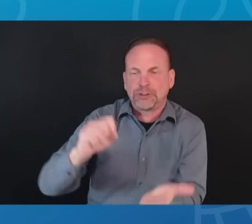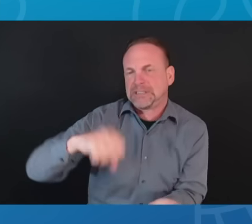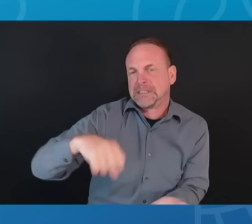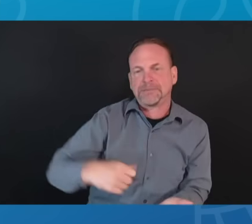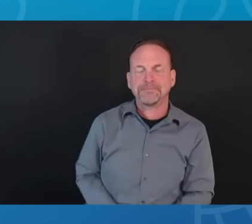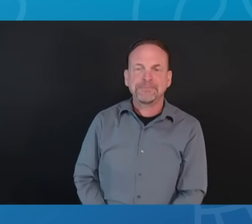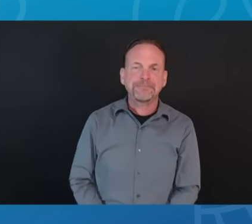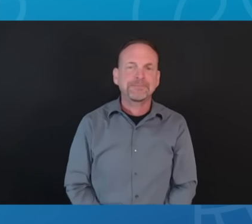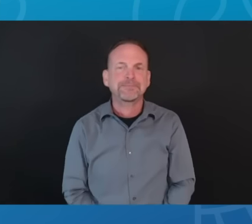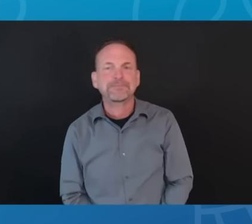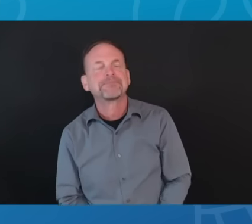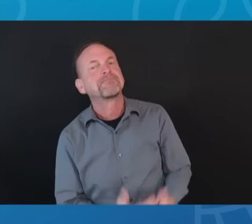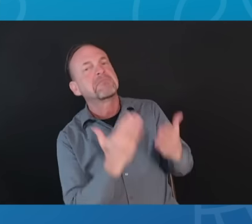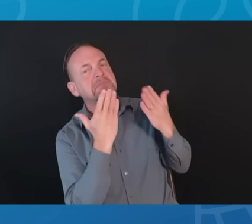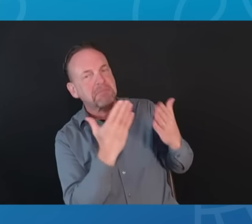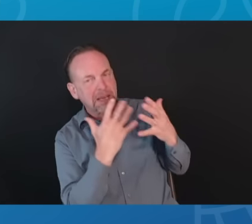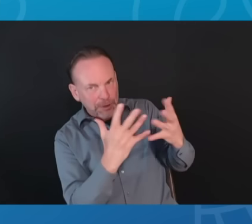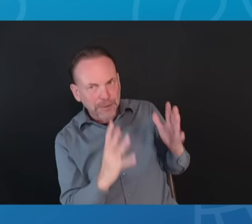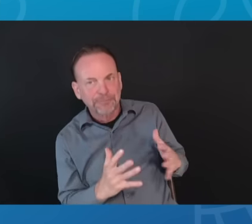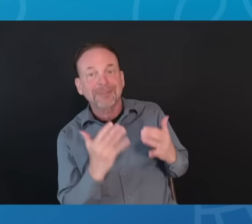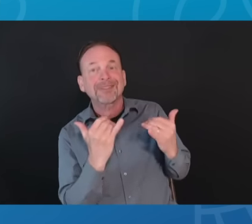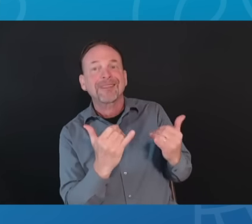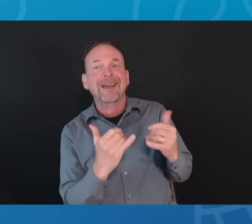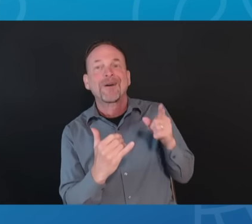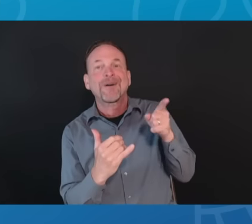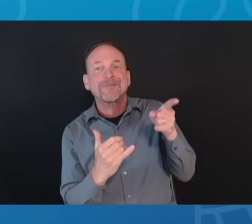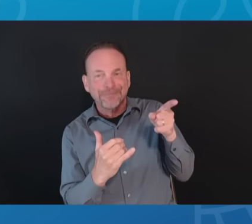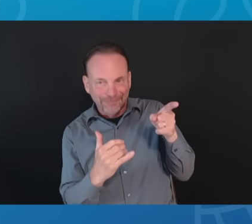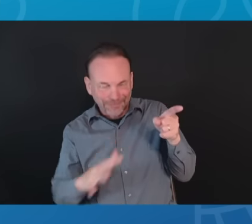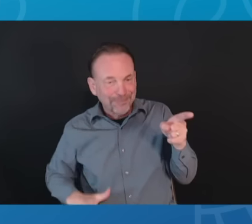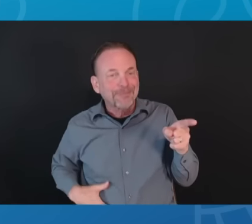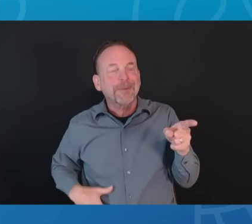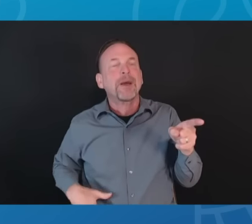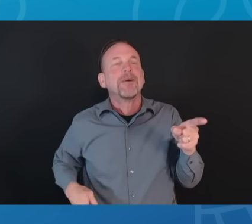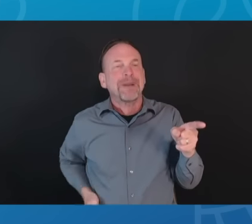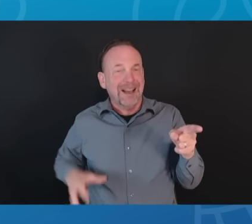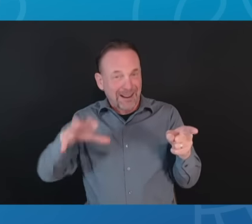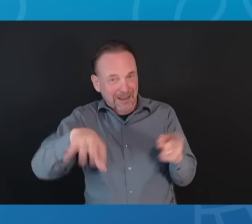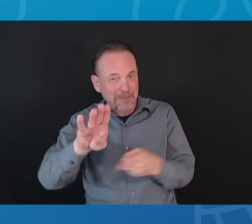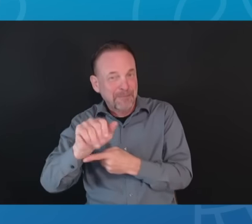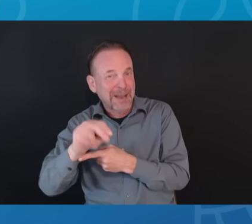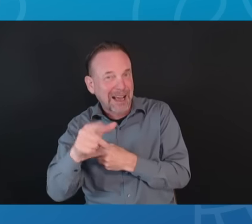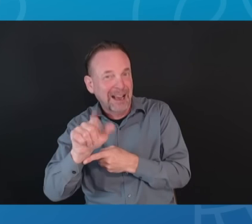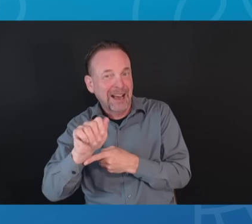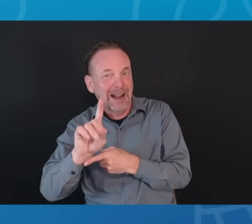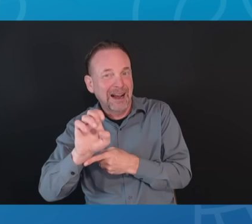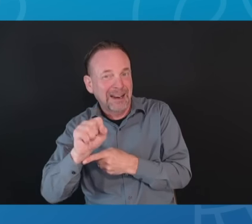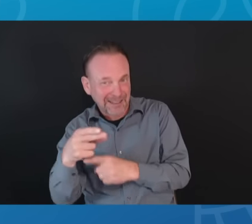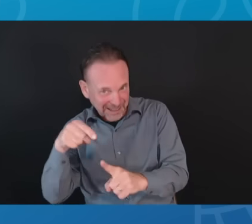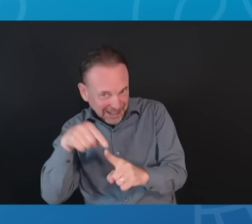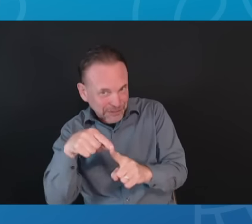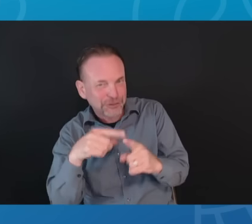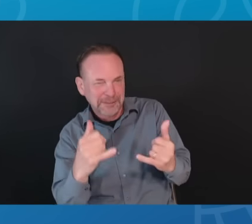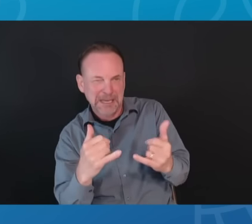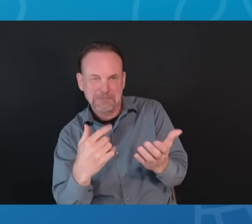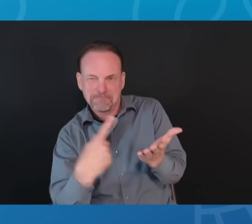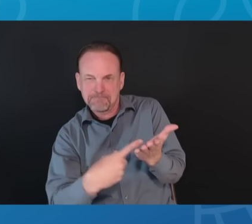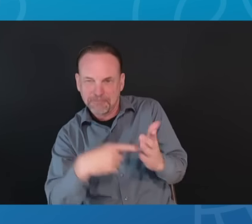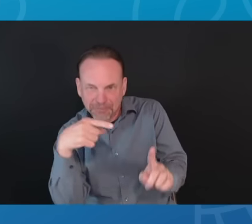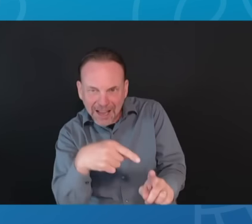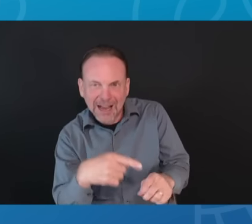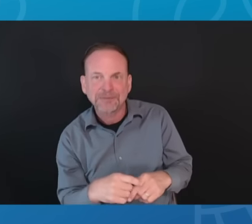is Durga Puja time, you know. The Hindu community is preparing to celebrate their largest festival, Durga Puja,